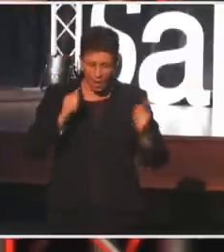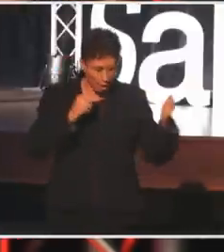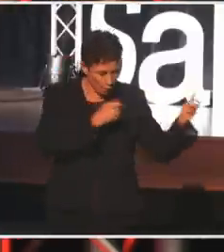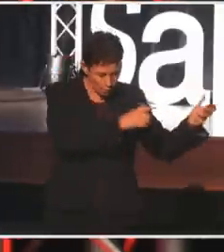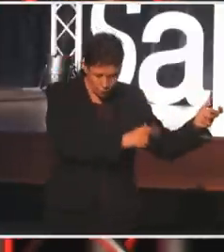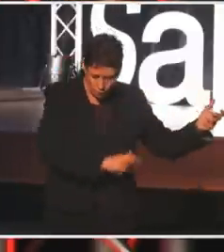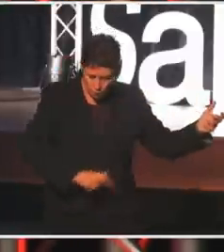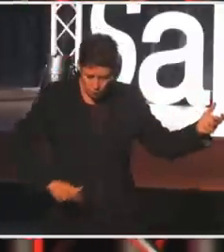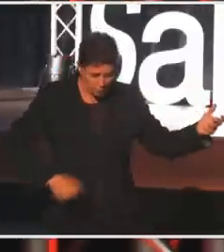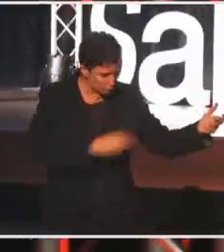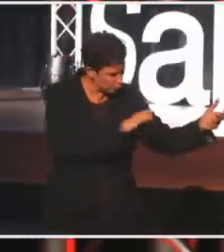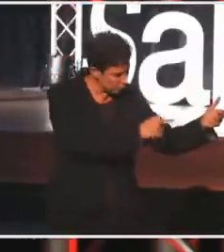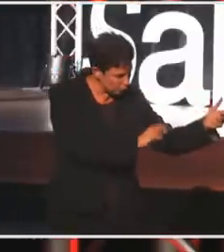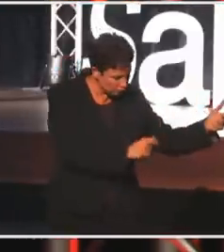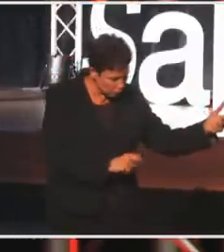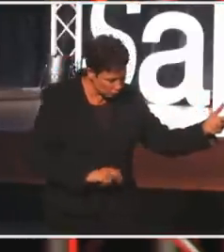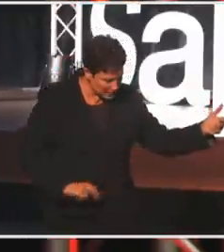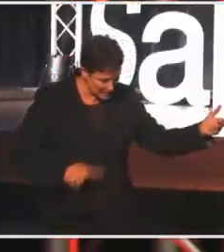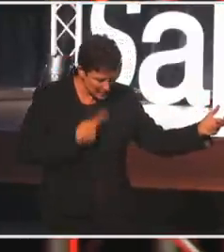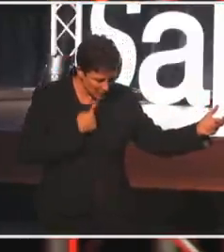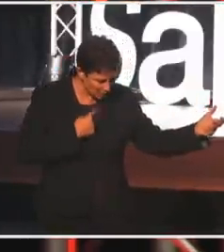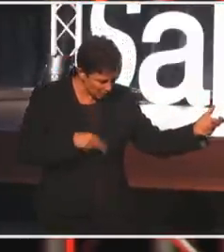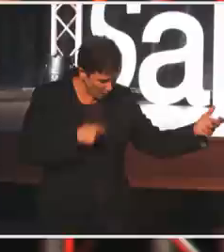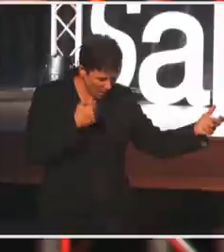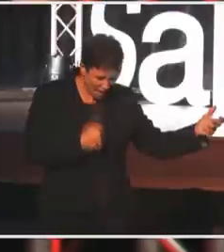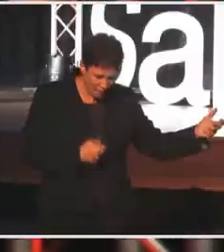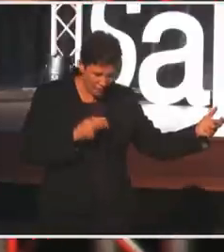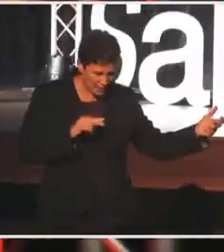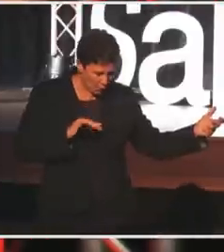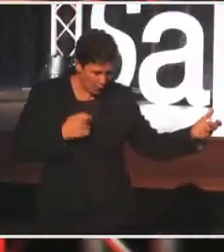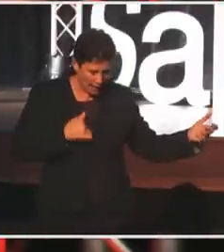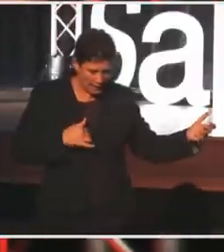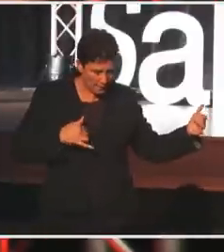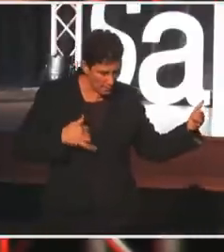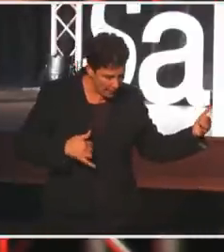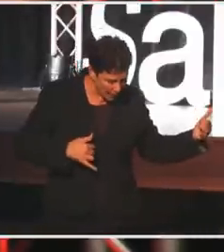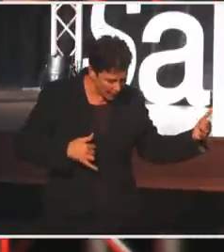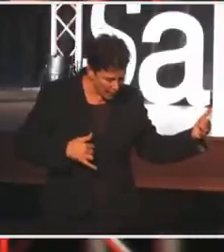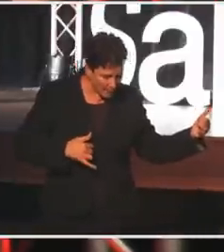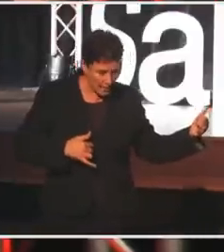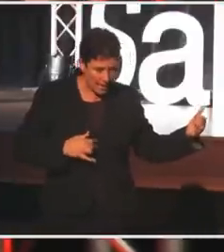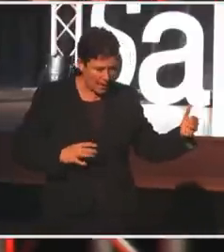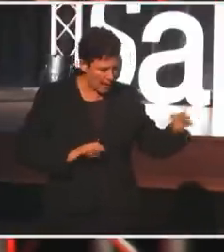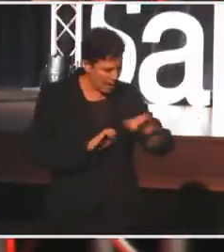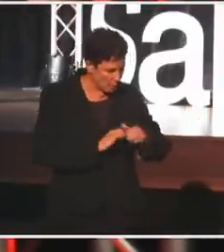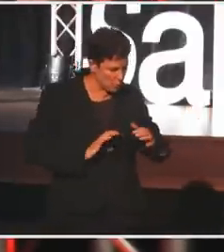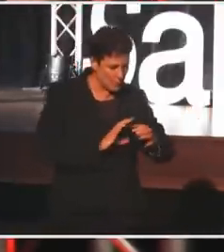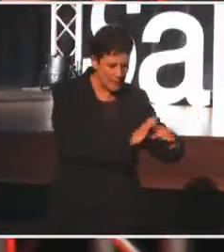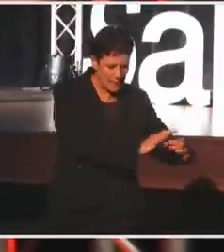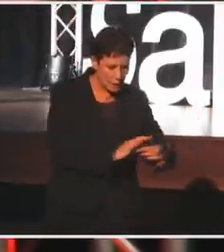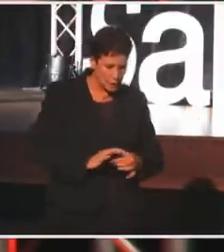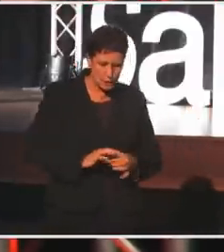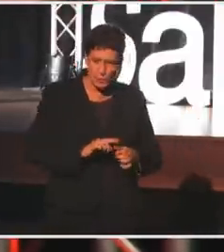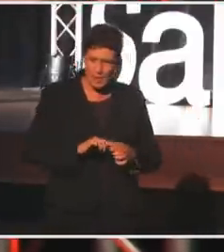instrument and tell me about every note I could possibly play and its relationship to the